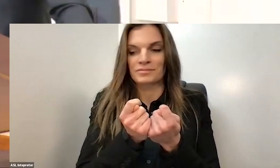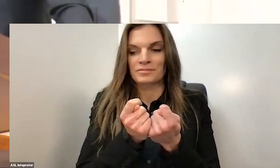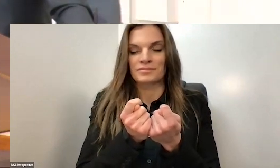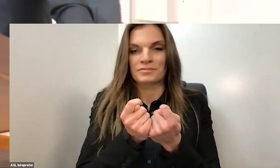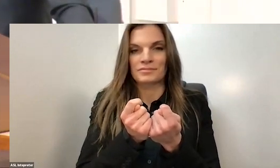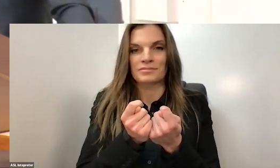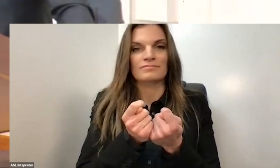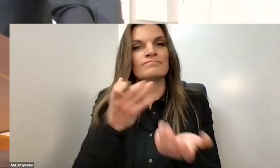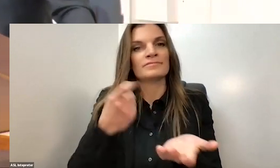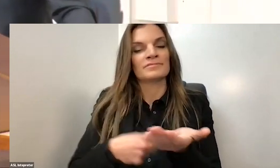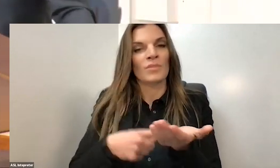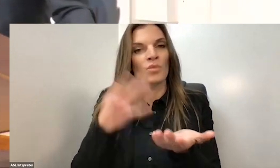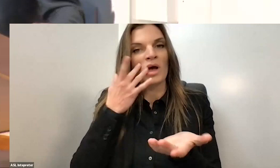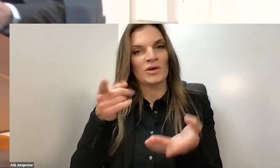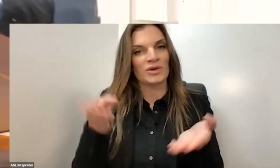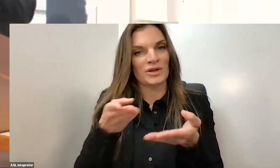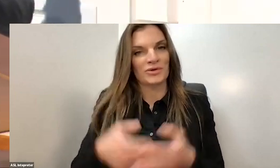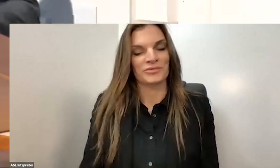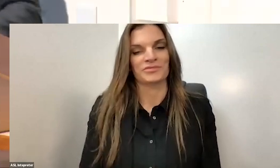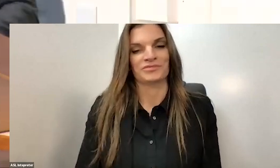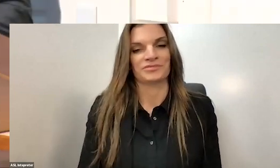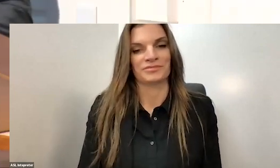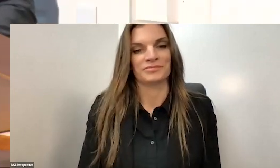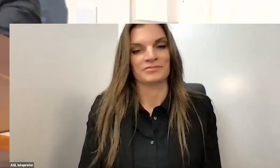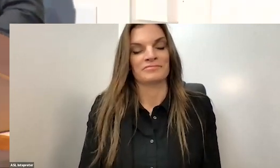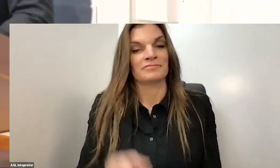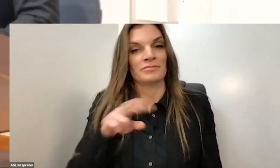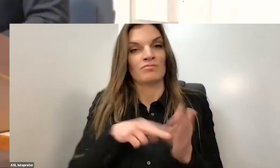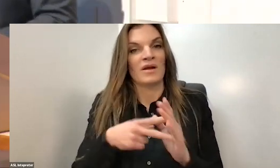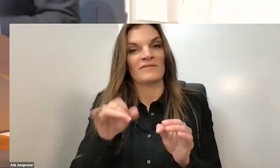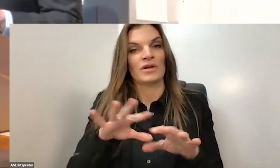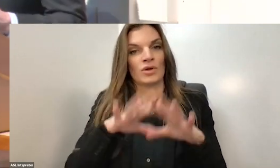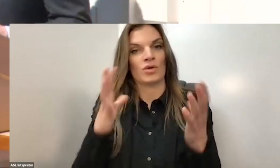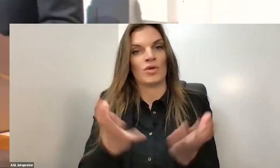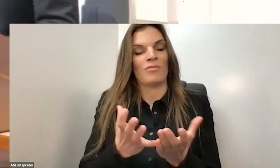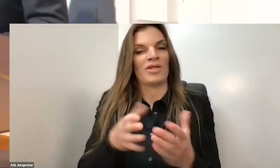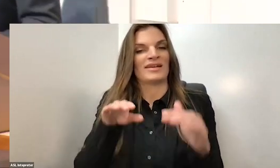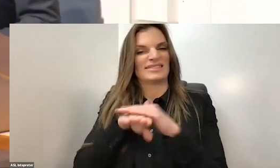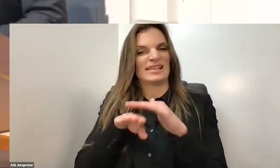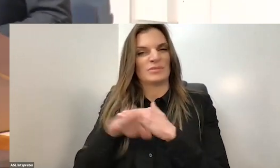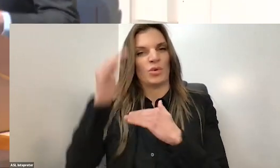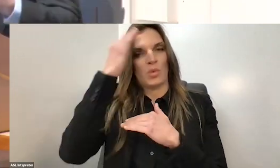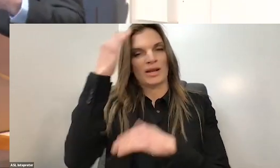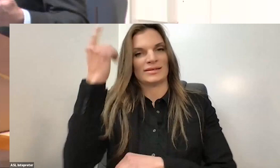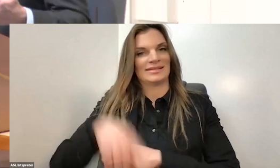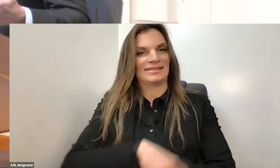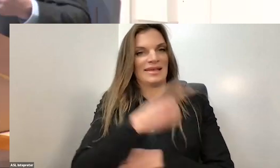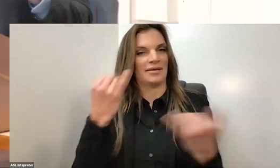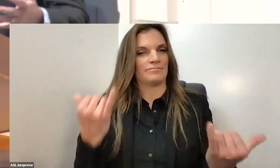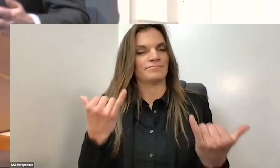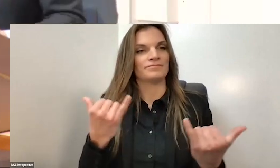here. The purpose of Global Accessibility Awareness Day is to get